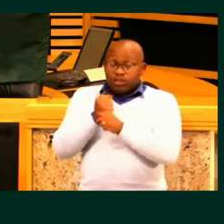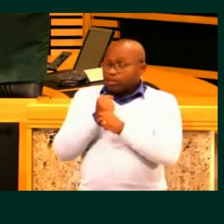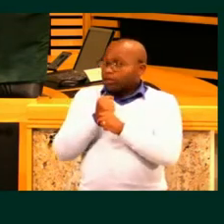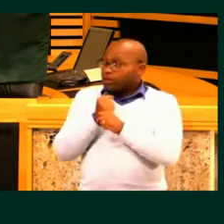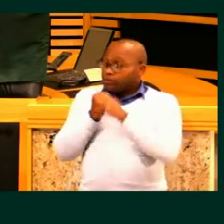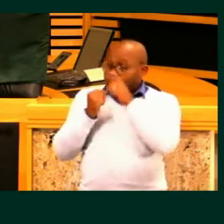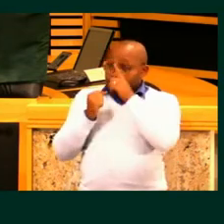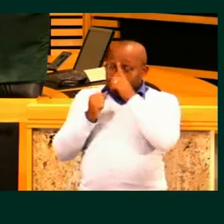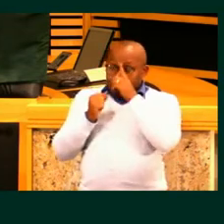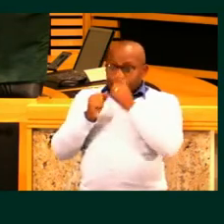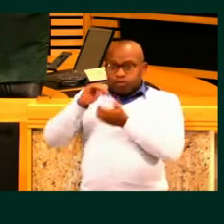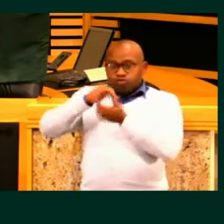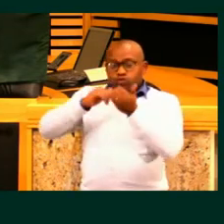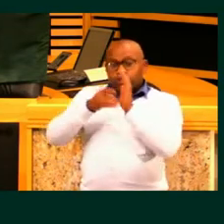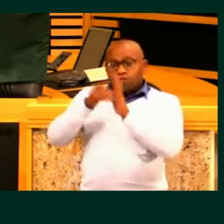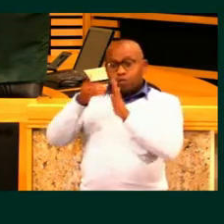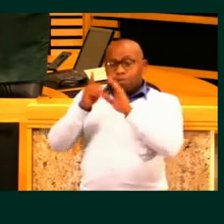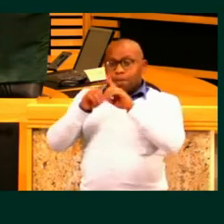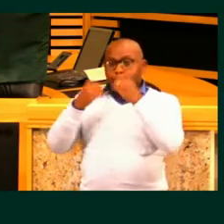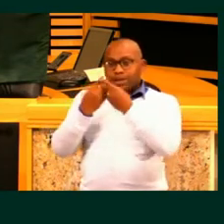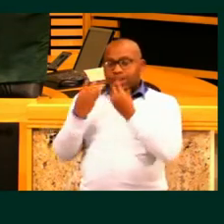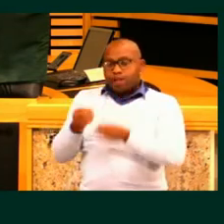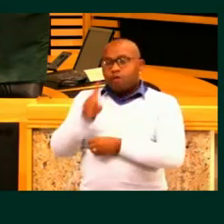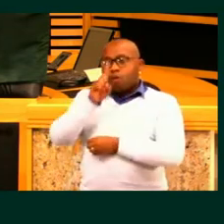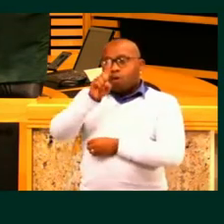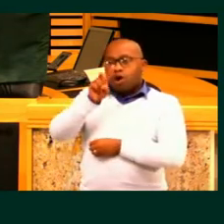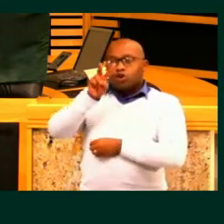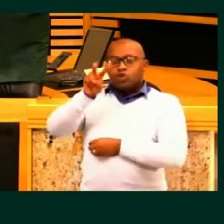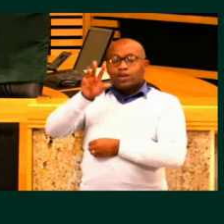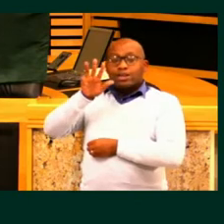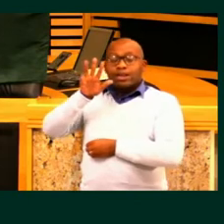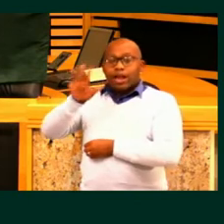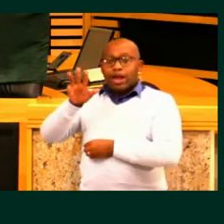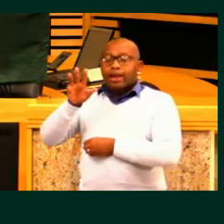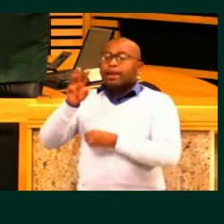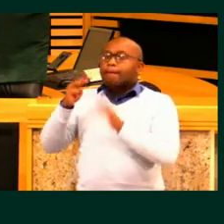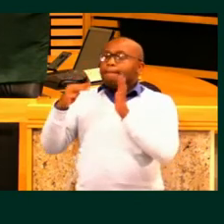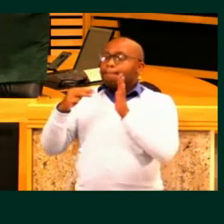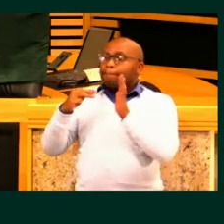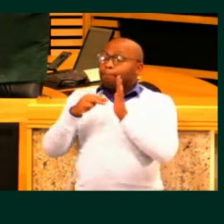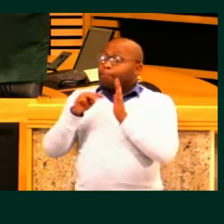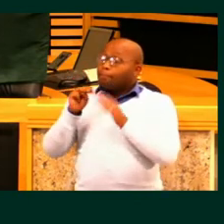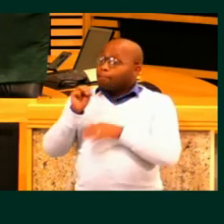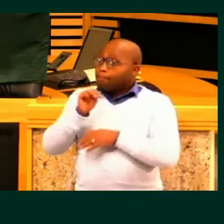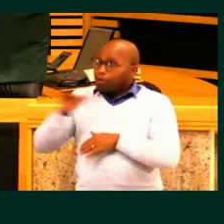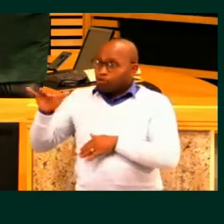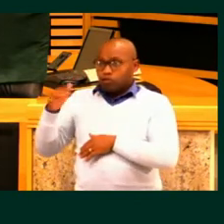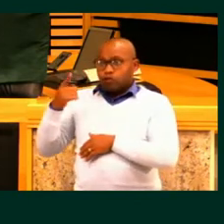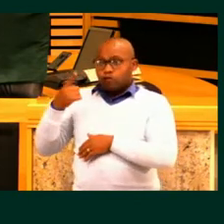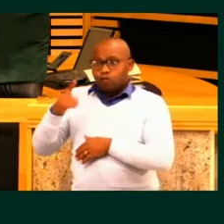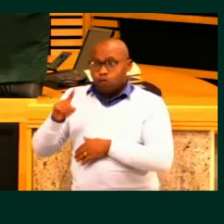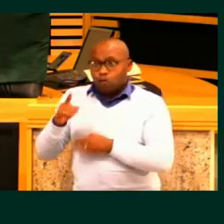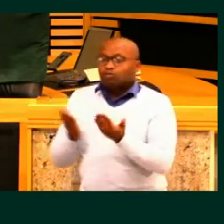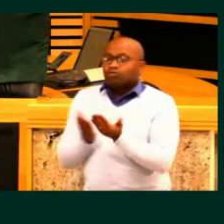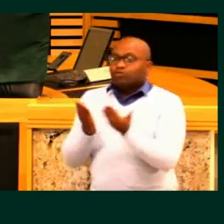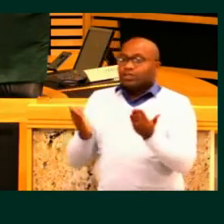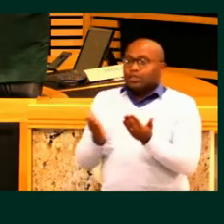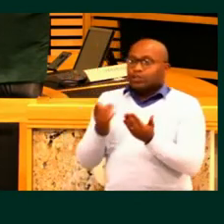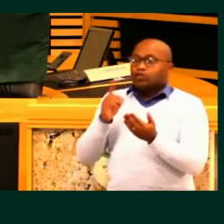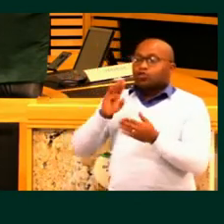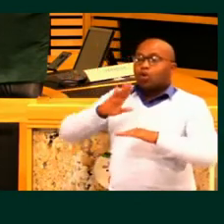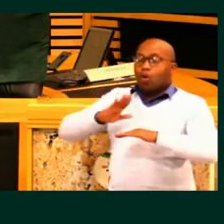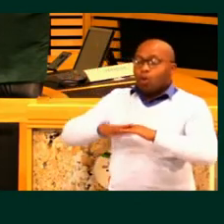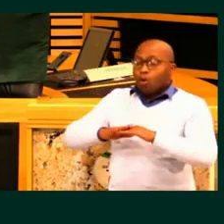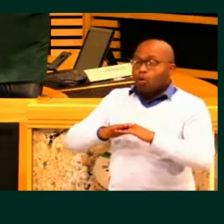budgeted 129 million to render integrated services that facilitate the promotion of the wellbeing and social economic